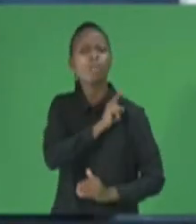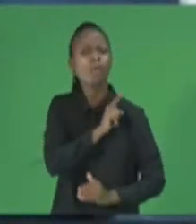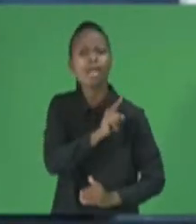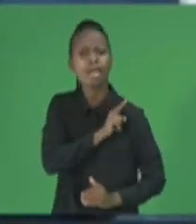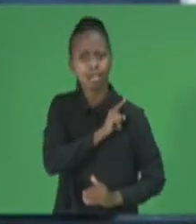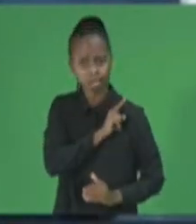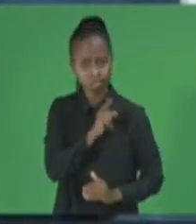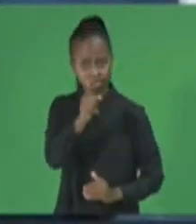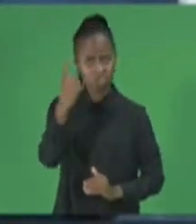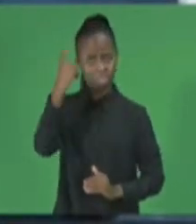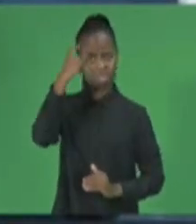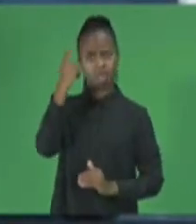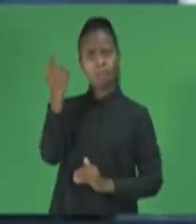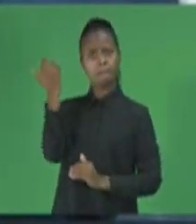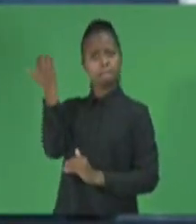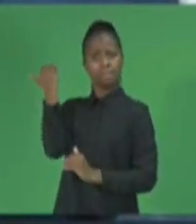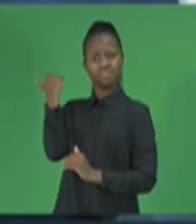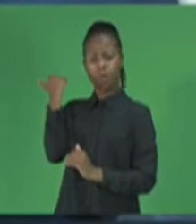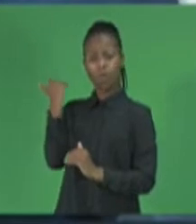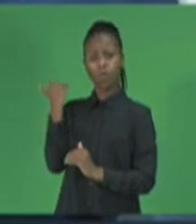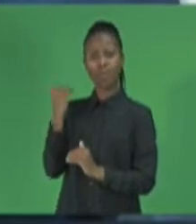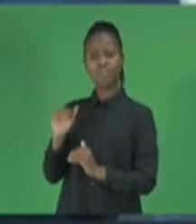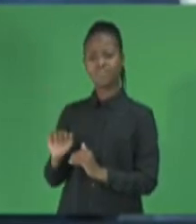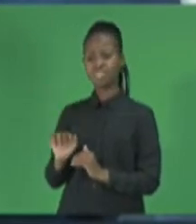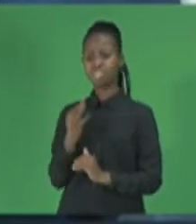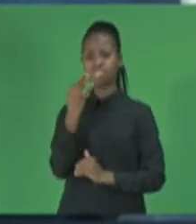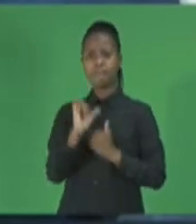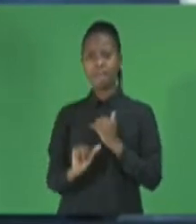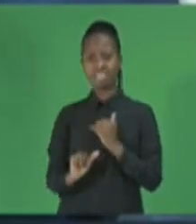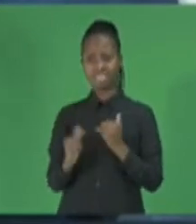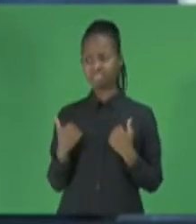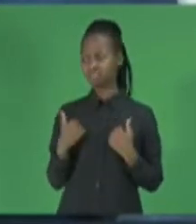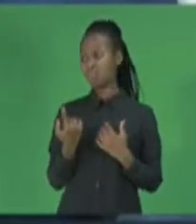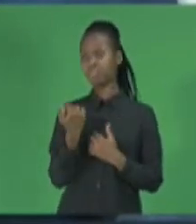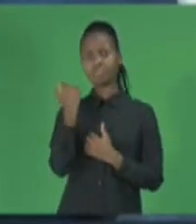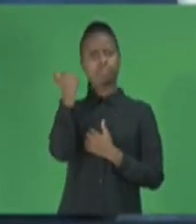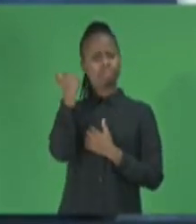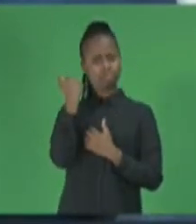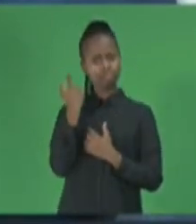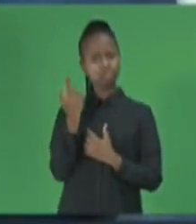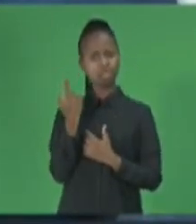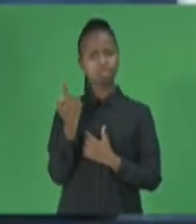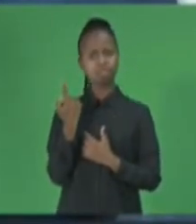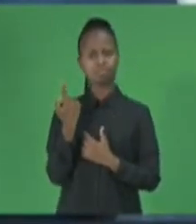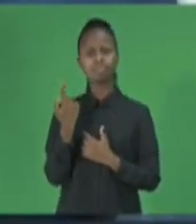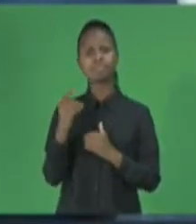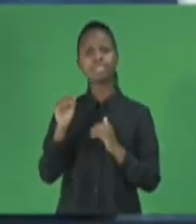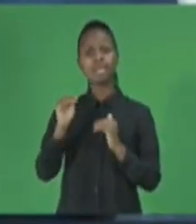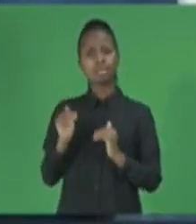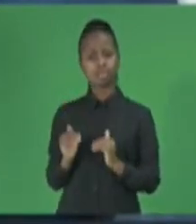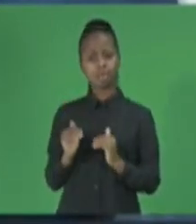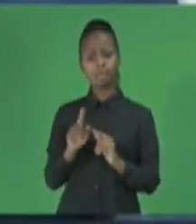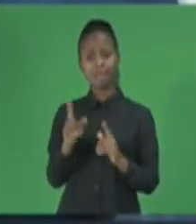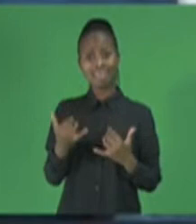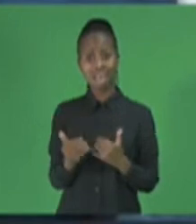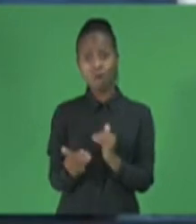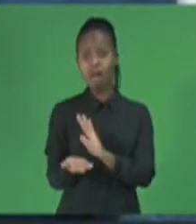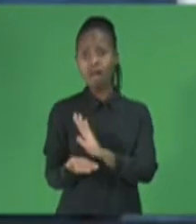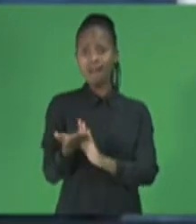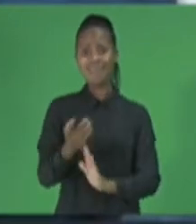half? Governor, can I give you a last set of questions from Mfuneko and Alex, then we can